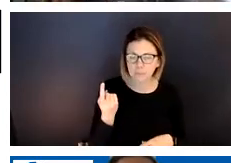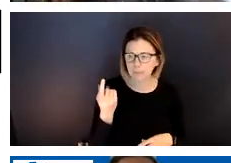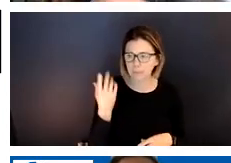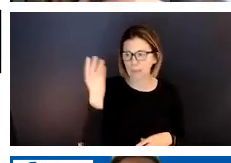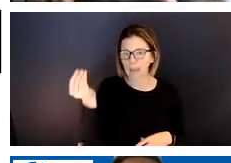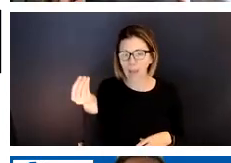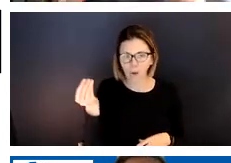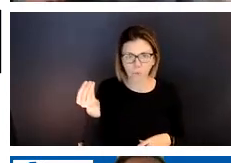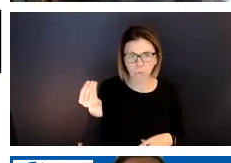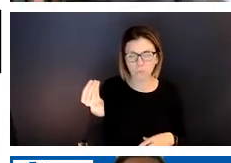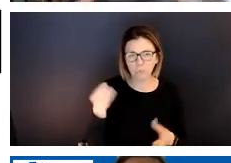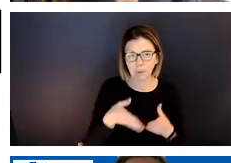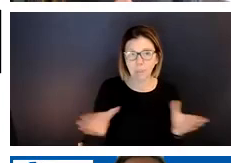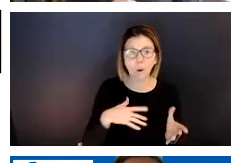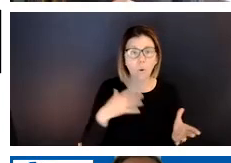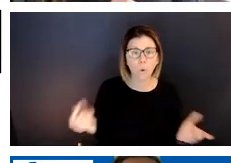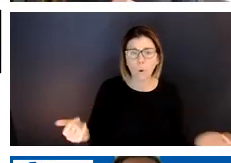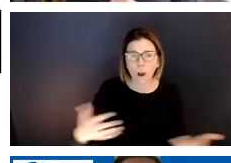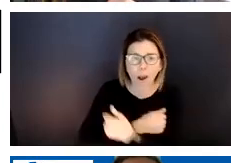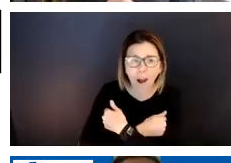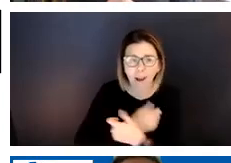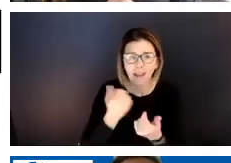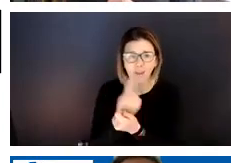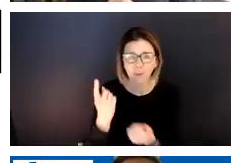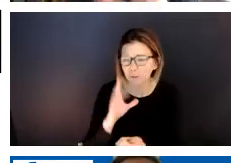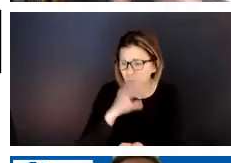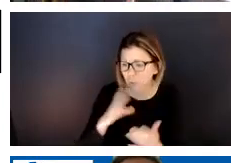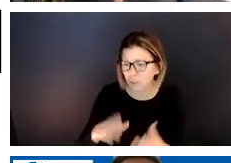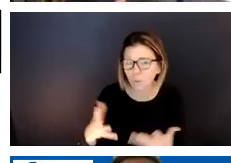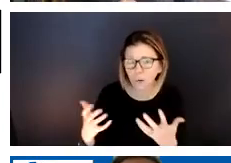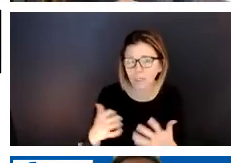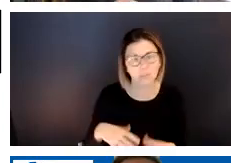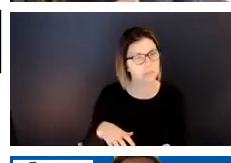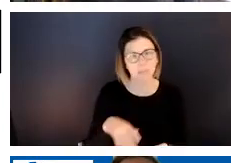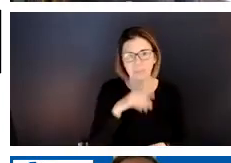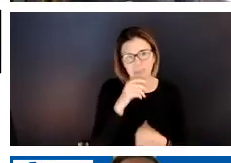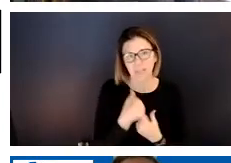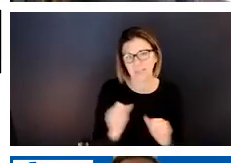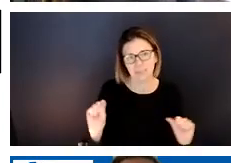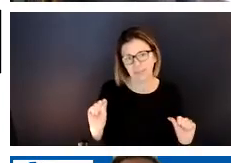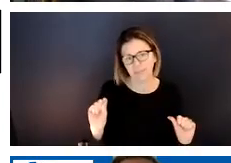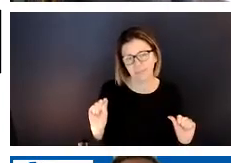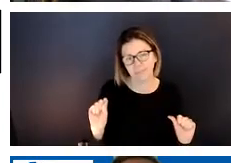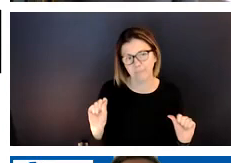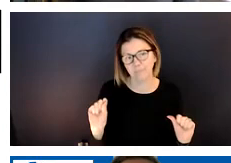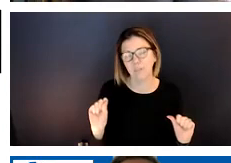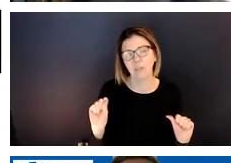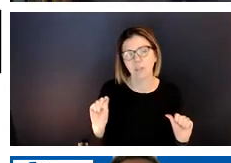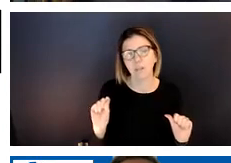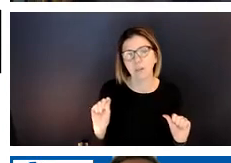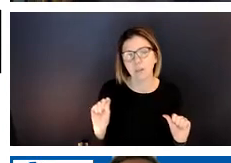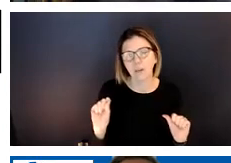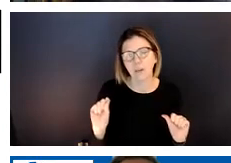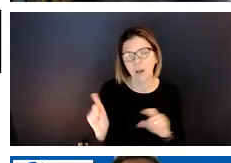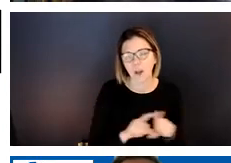to want to hug or embrace a stranger. That is an unsafe situation. It also violates some of